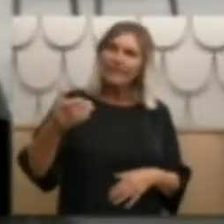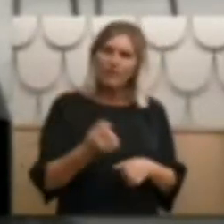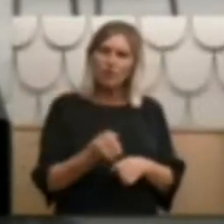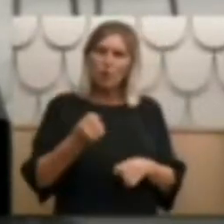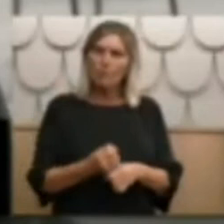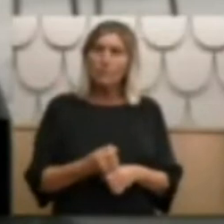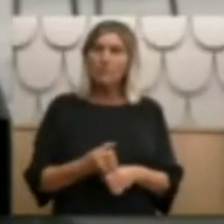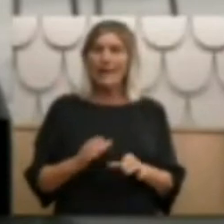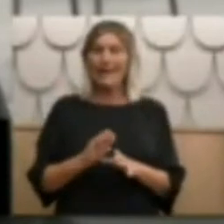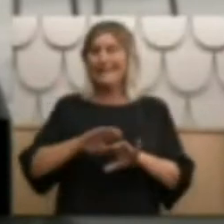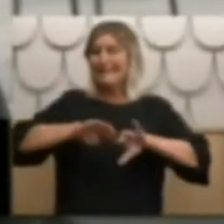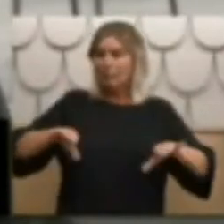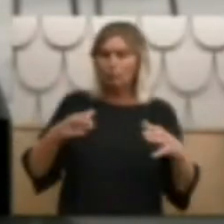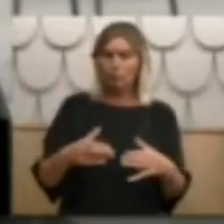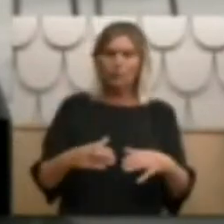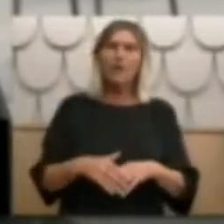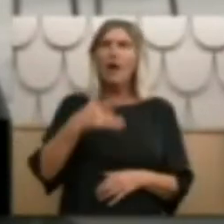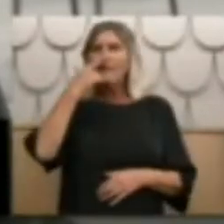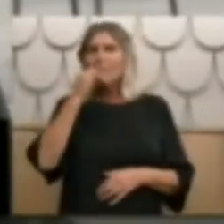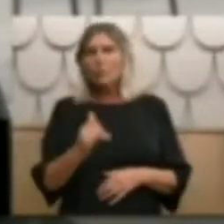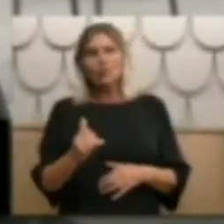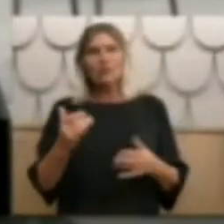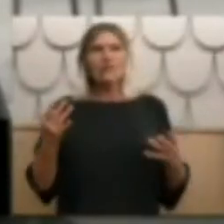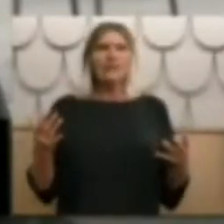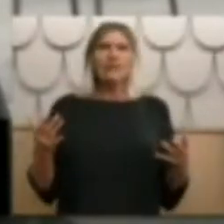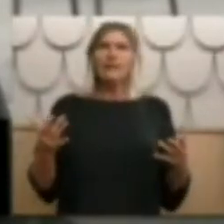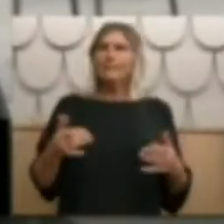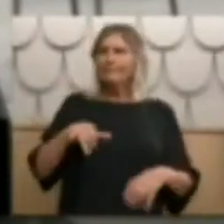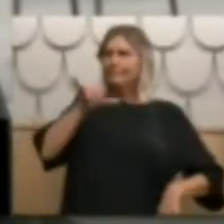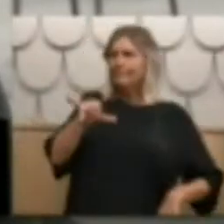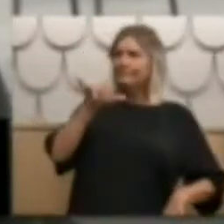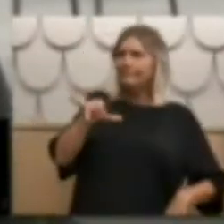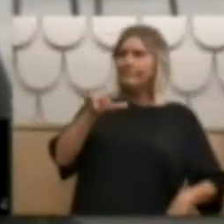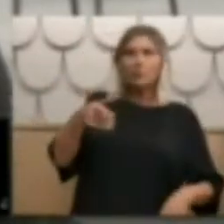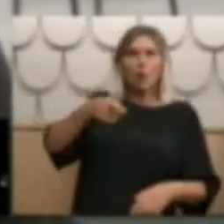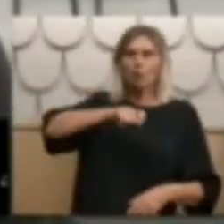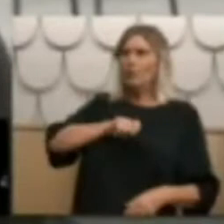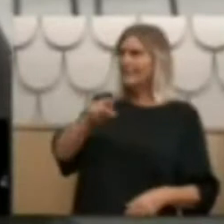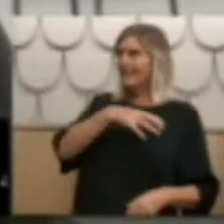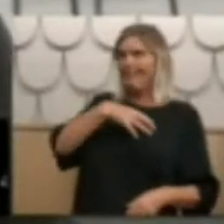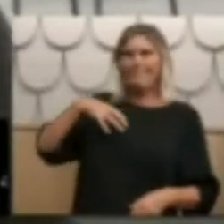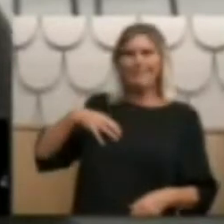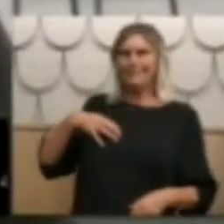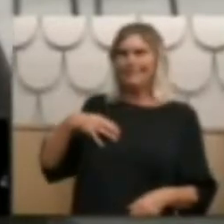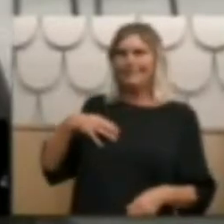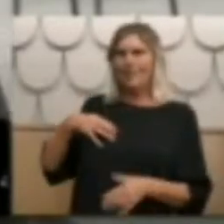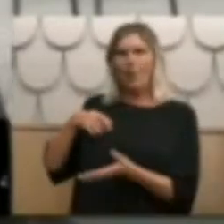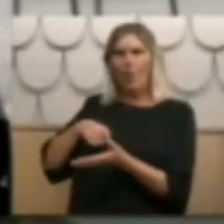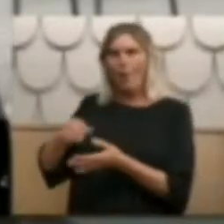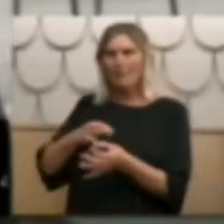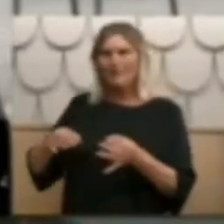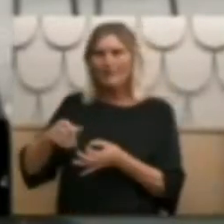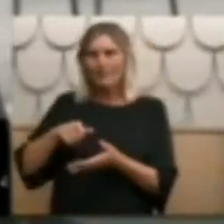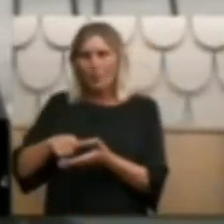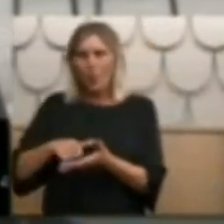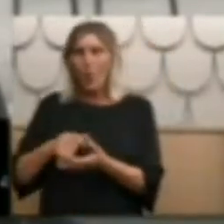employed. Unfortunately, there's such a level of distrust and anger towards the Crown Law Office and government officers